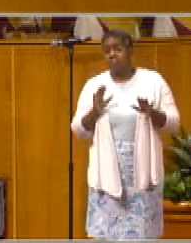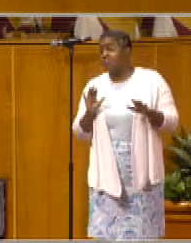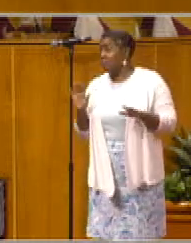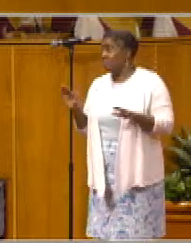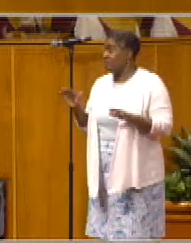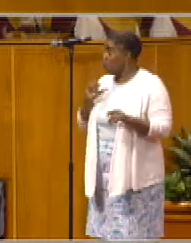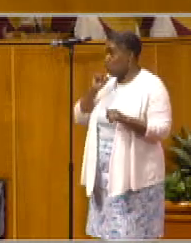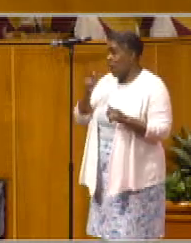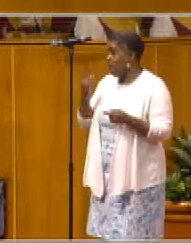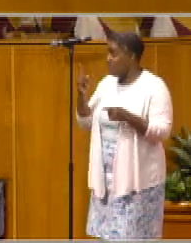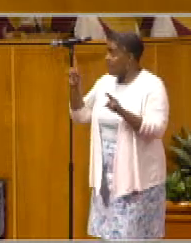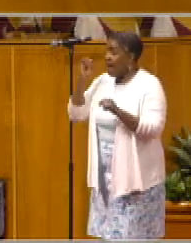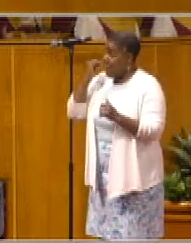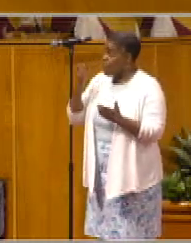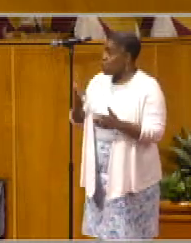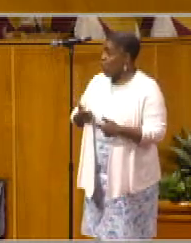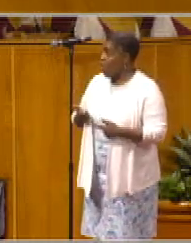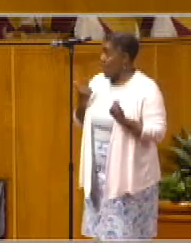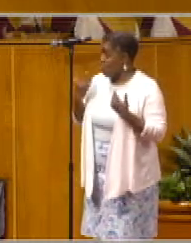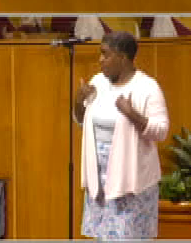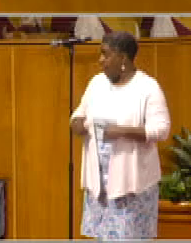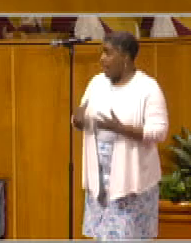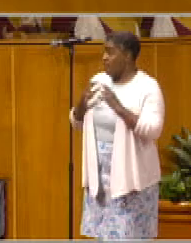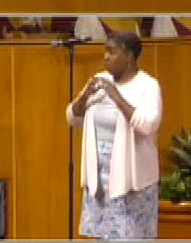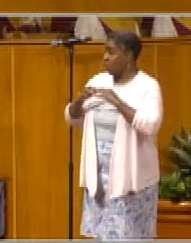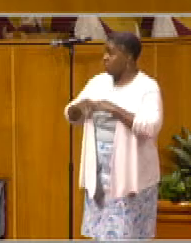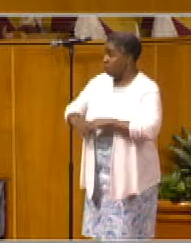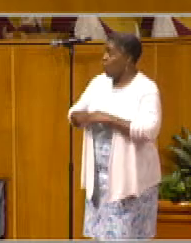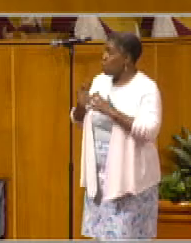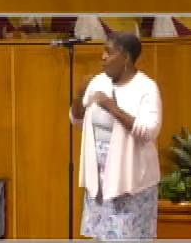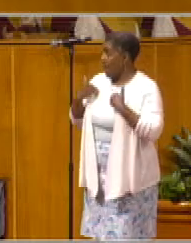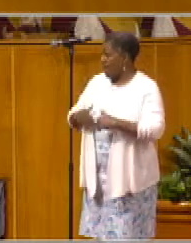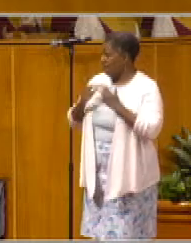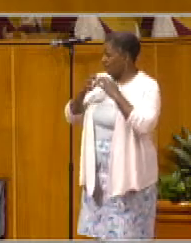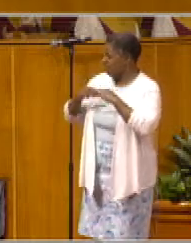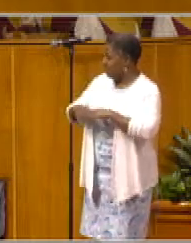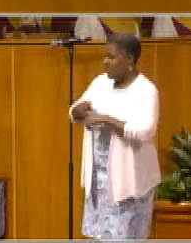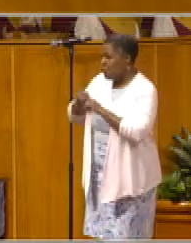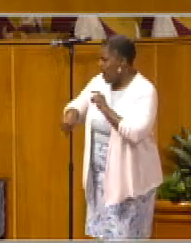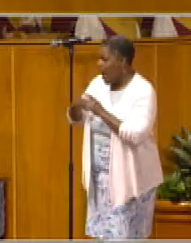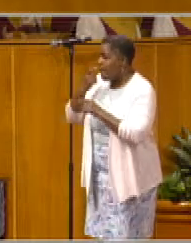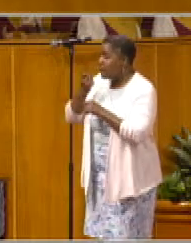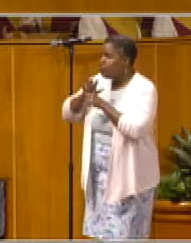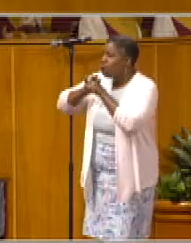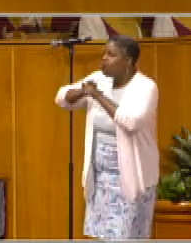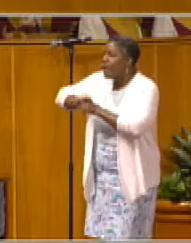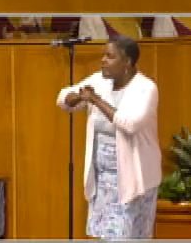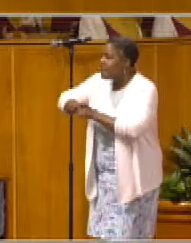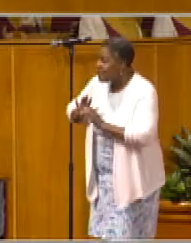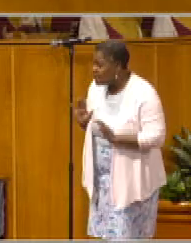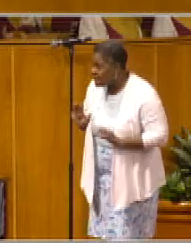it if you let your temple break down, if you let your body break down, because stress on